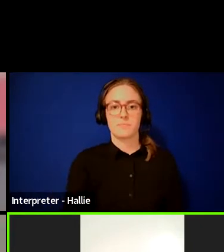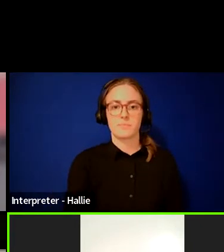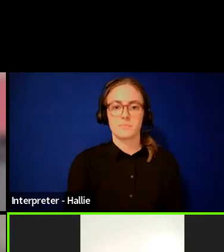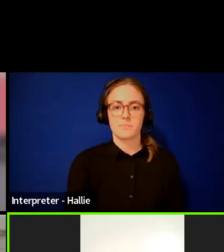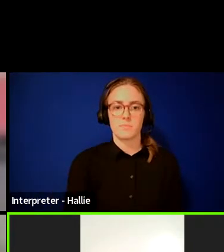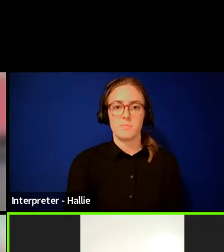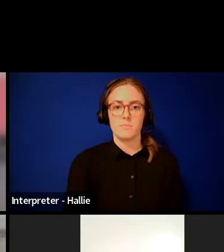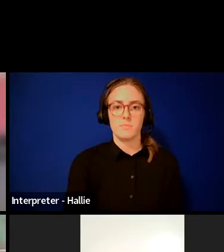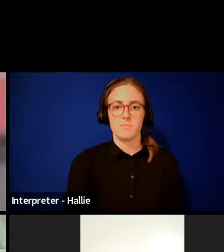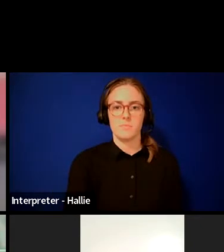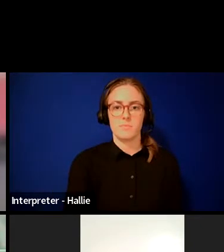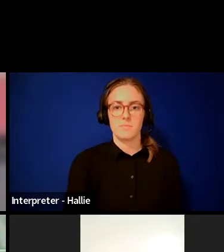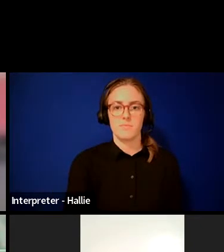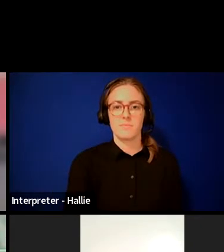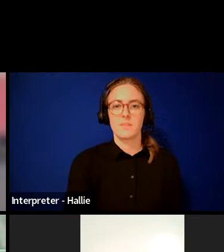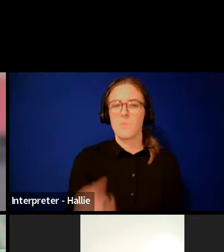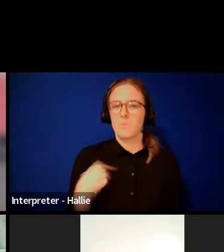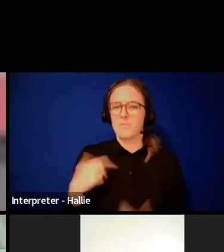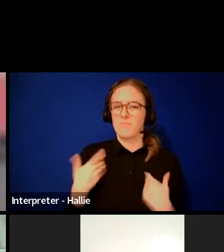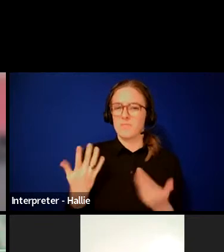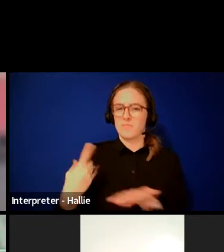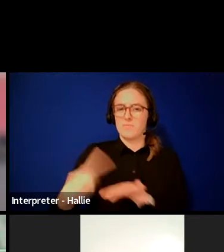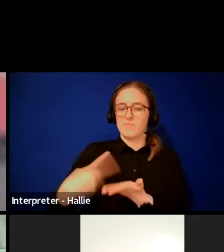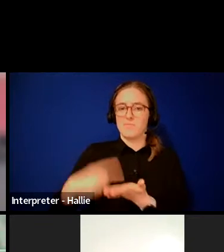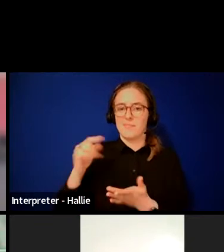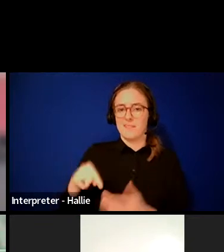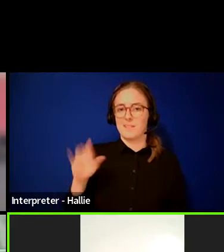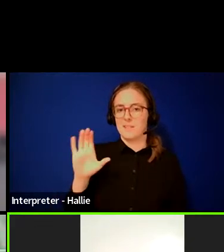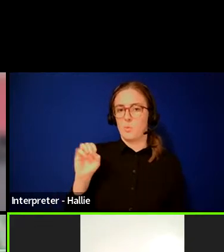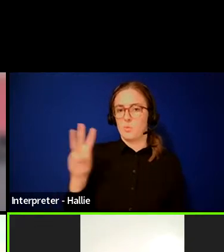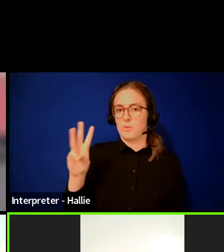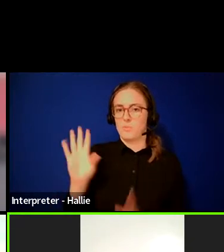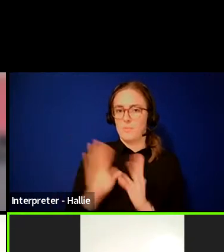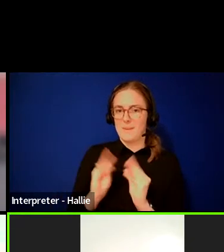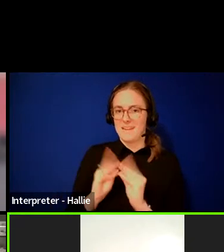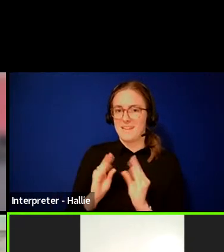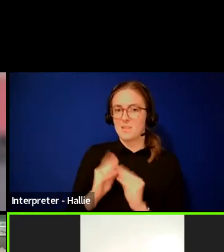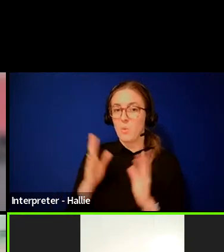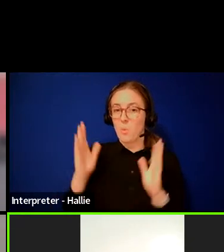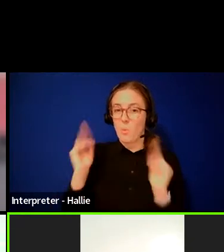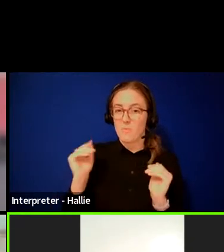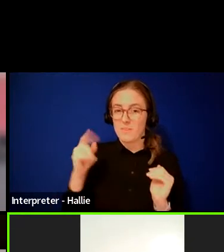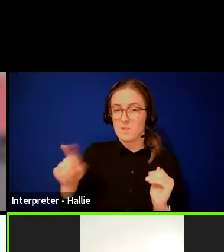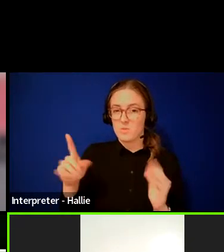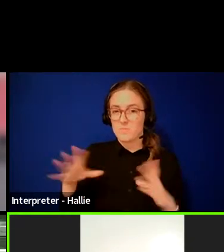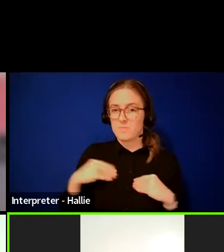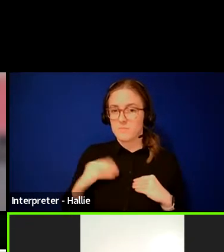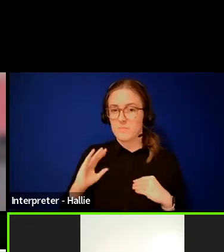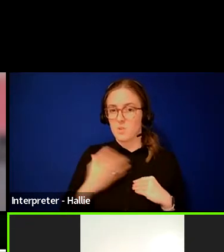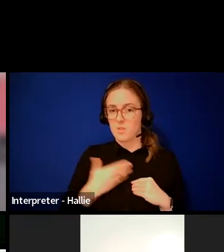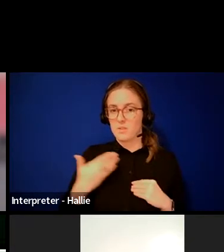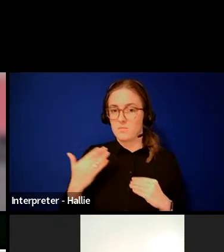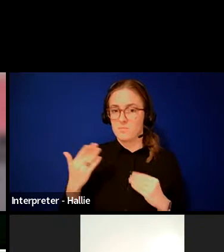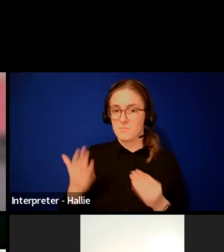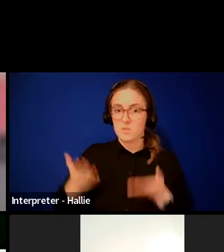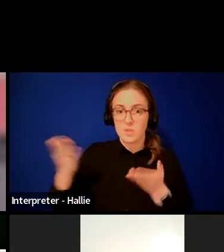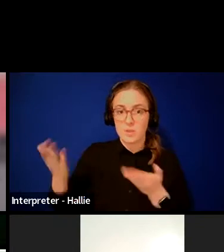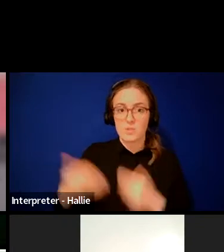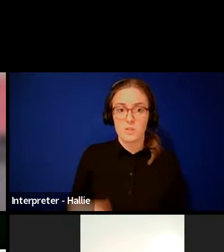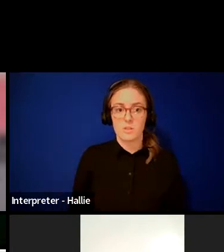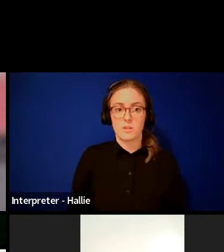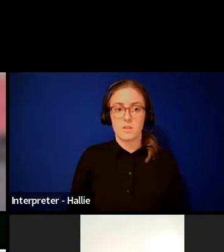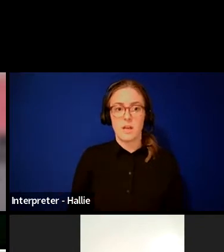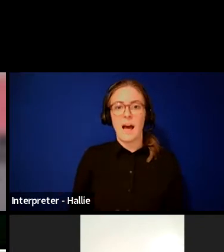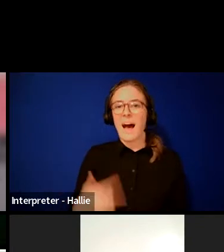Because we did have this discussion prior at our COW meeting. So hopefully you all took some of our suggestions. I think given